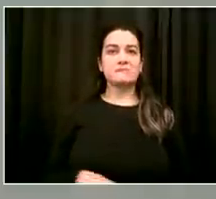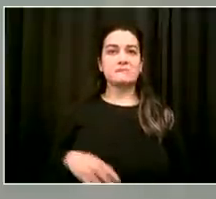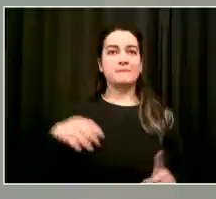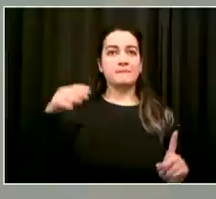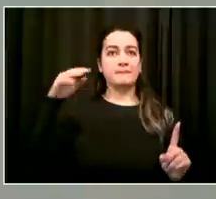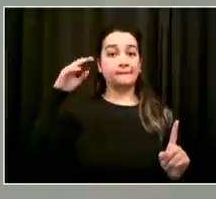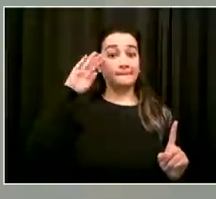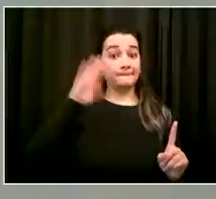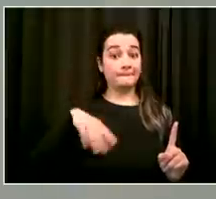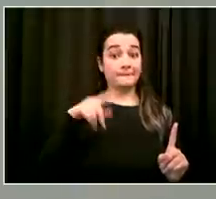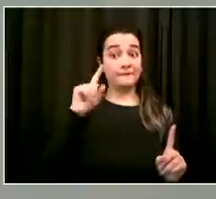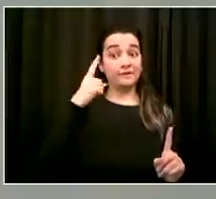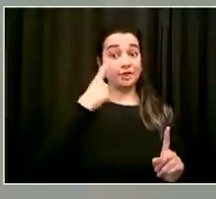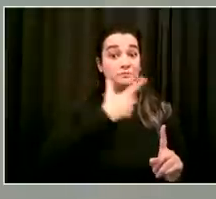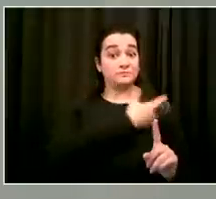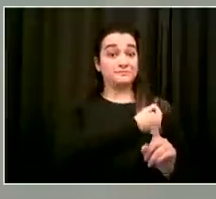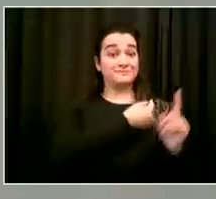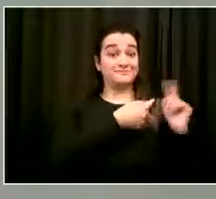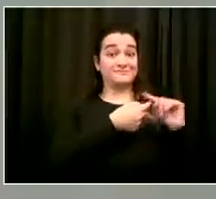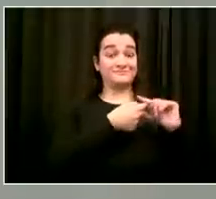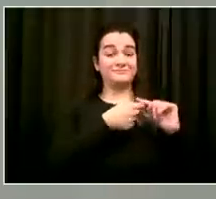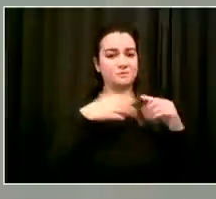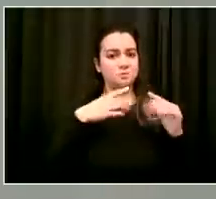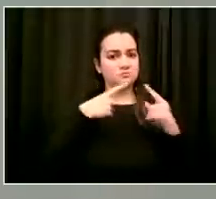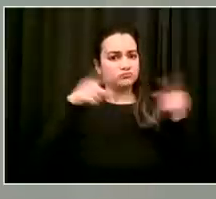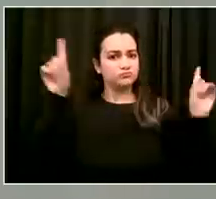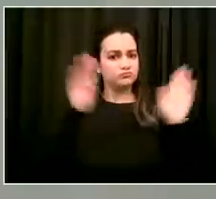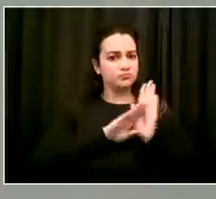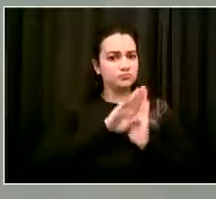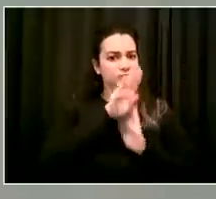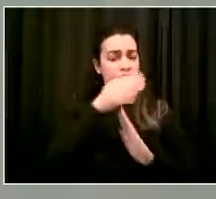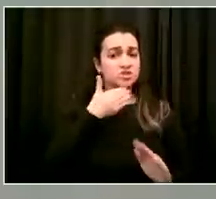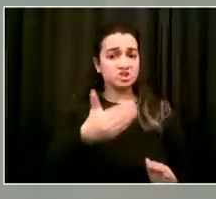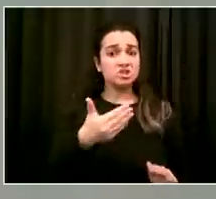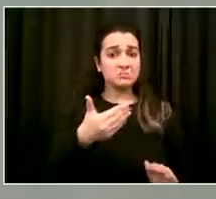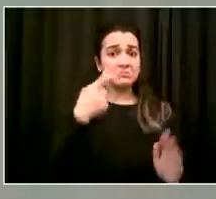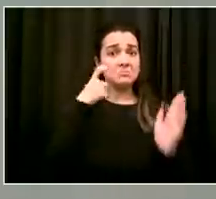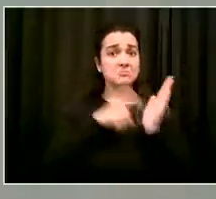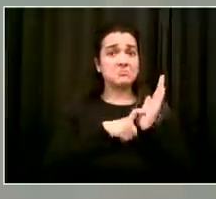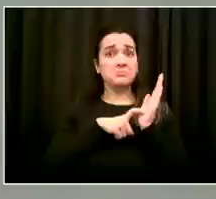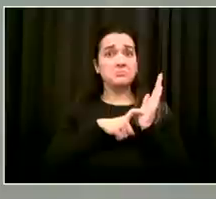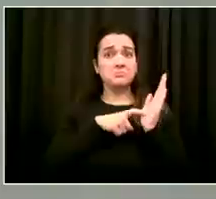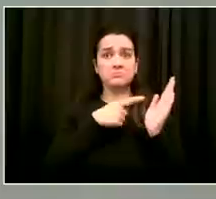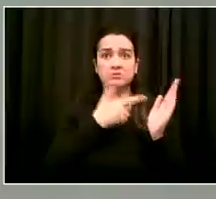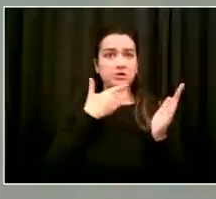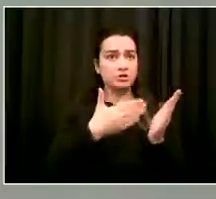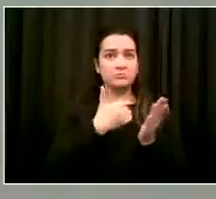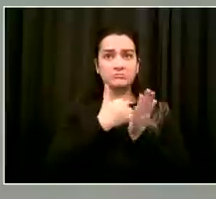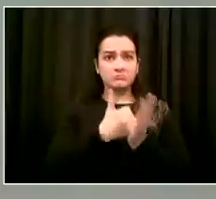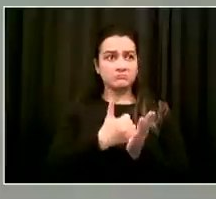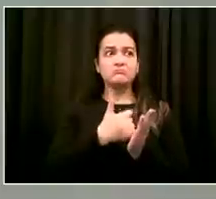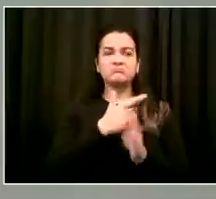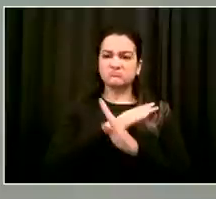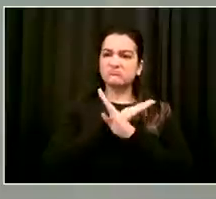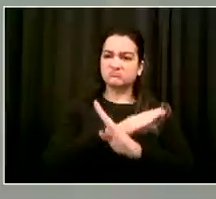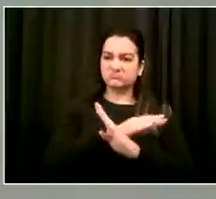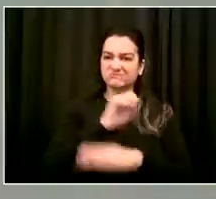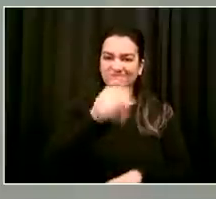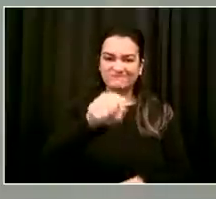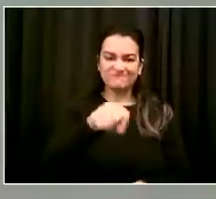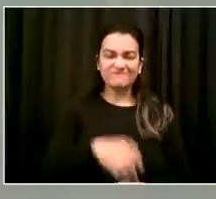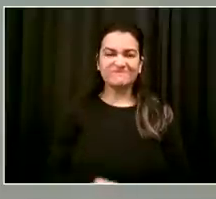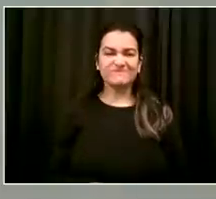second doses, either of those vaccines does provide some protection. I think that the consensus right now is